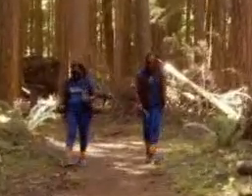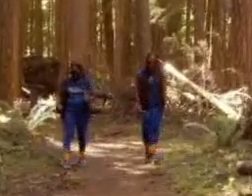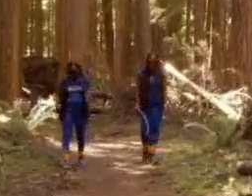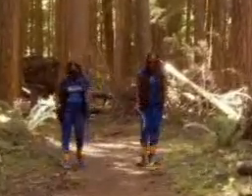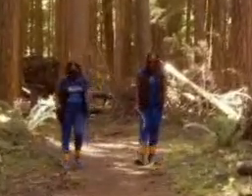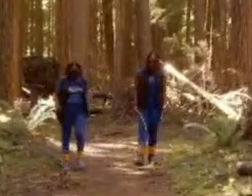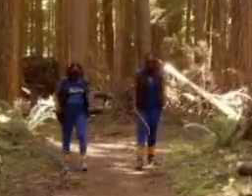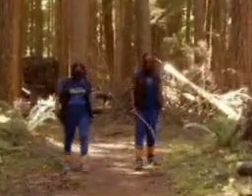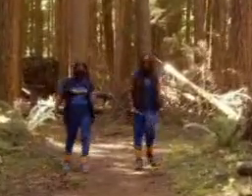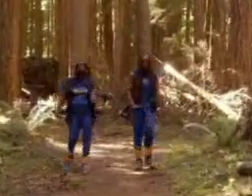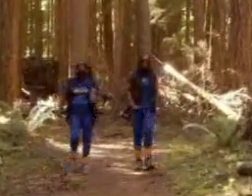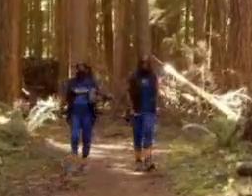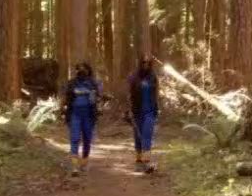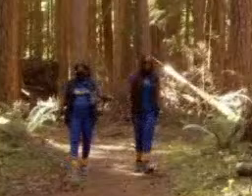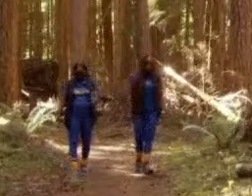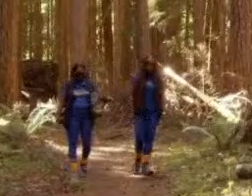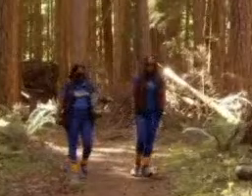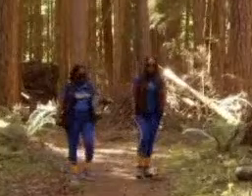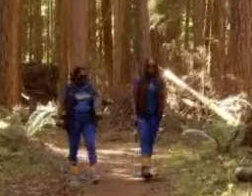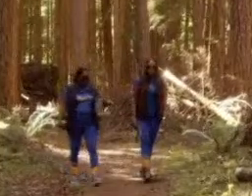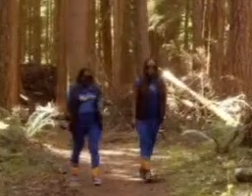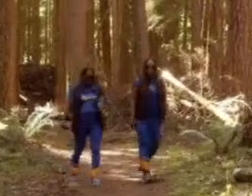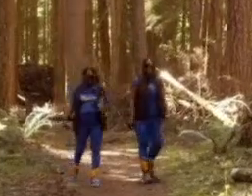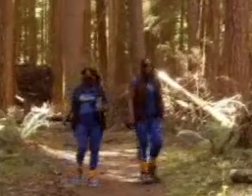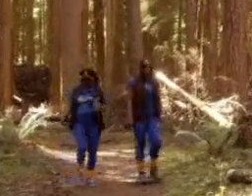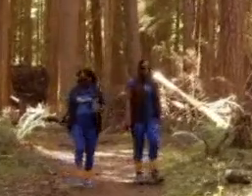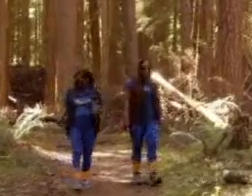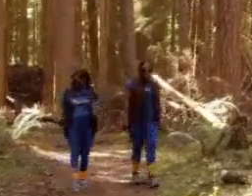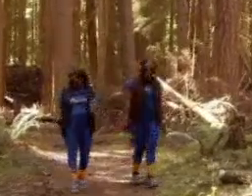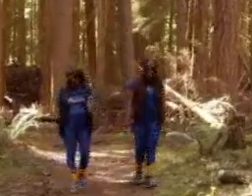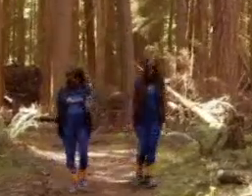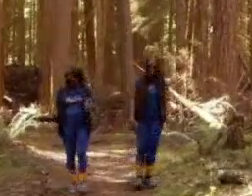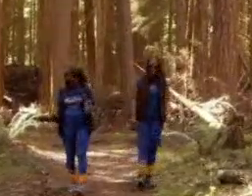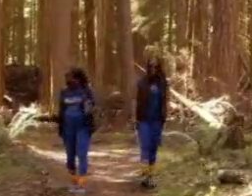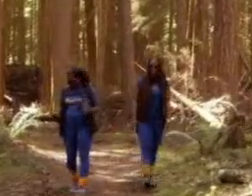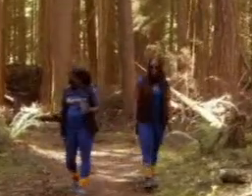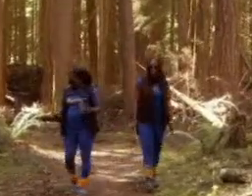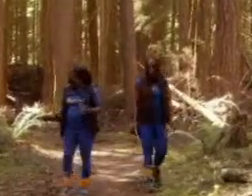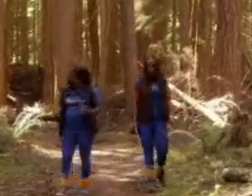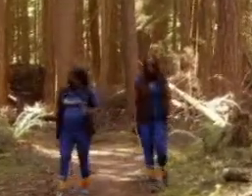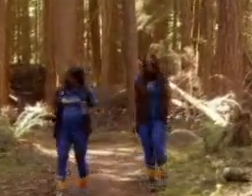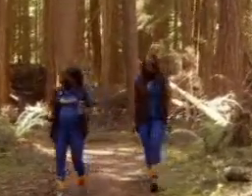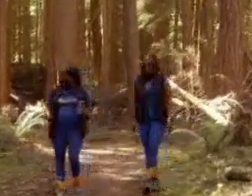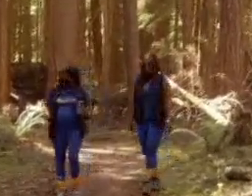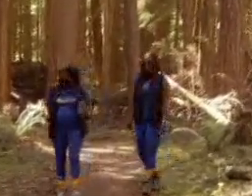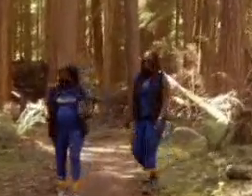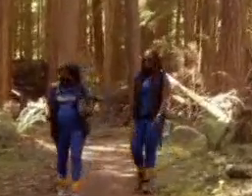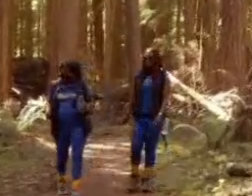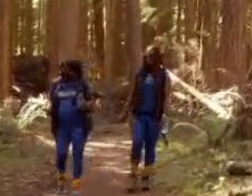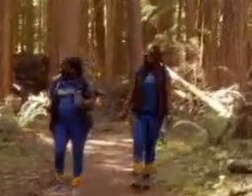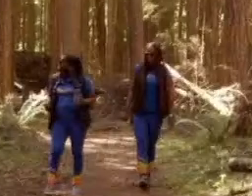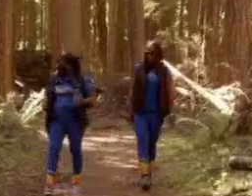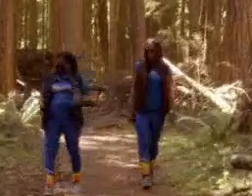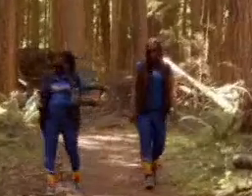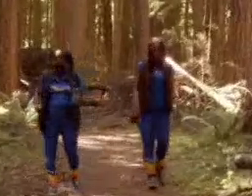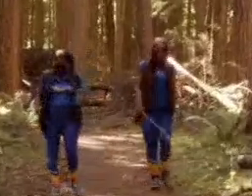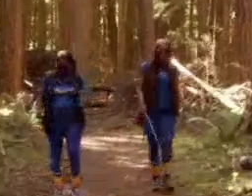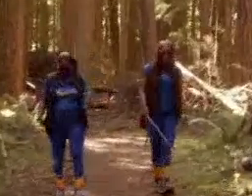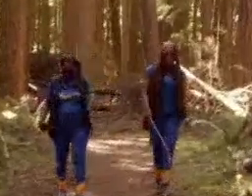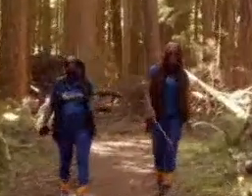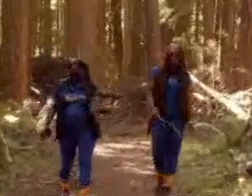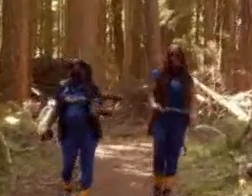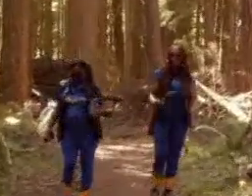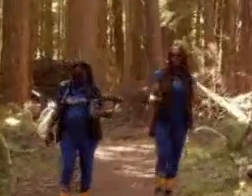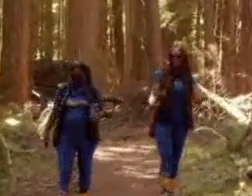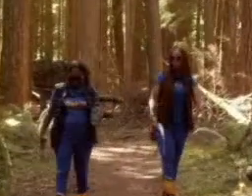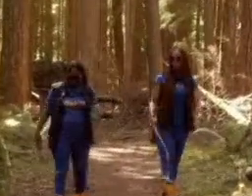so excited about that because it made me go back to my mom and sit down with her, and I wanted to learn about her